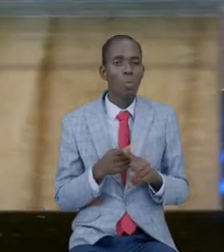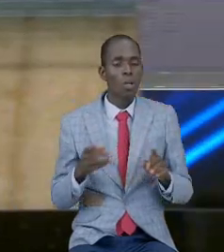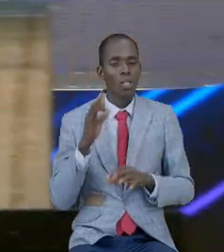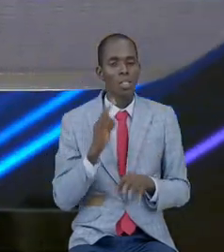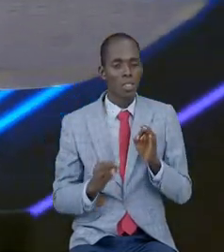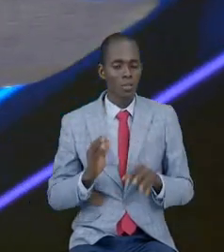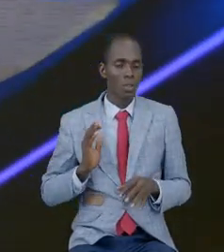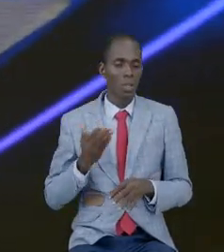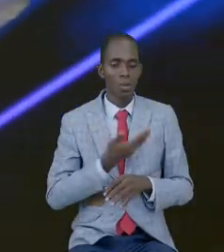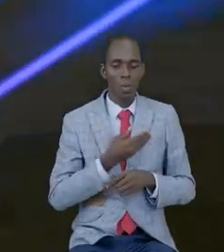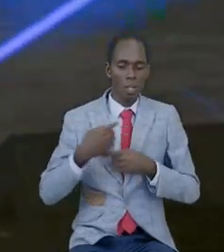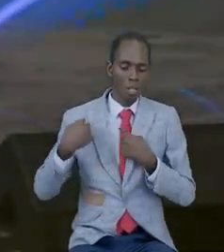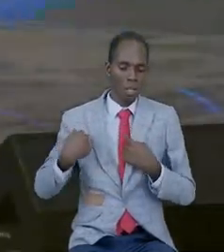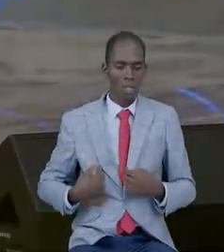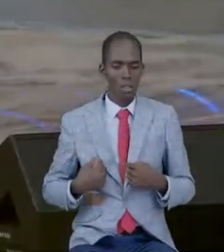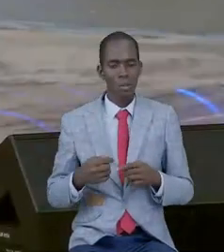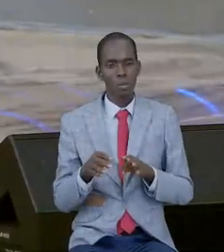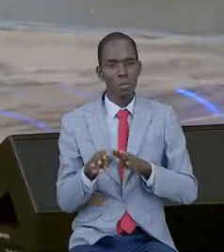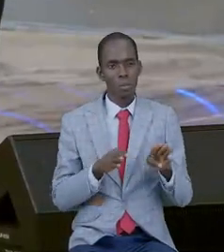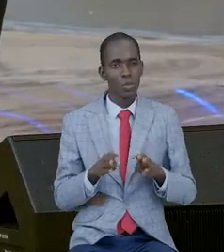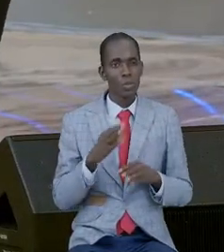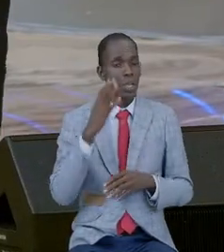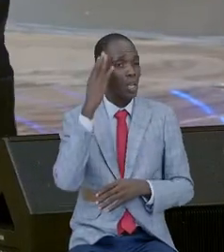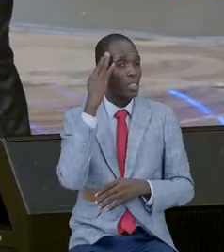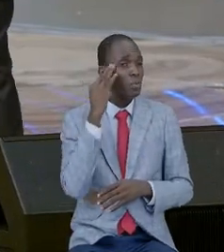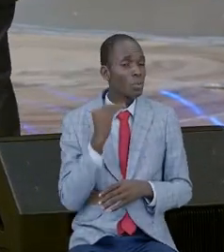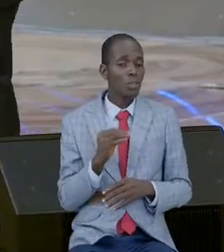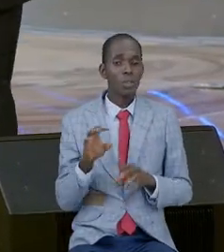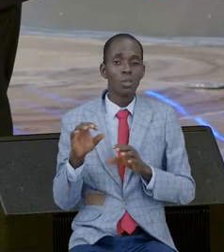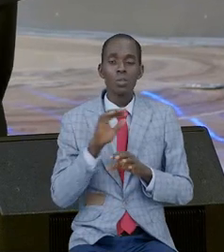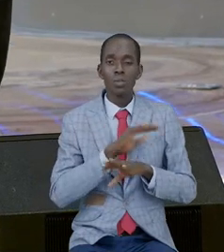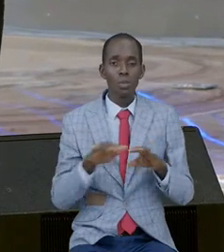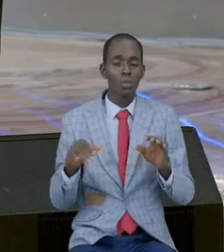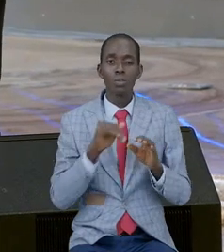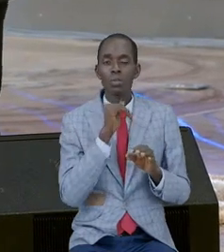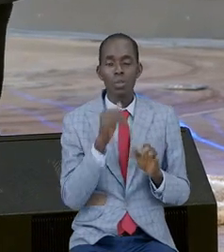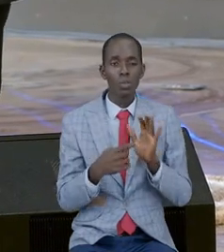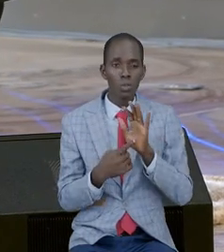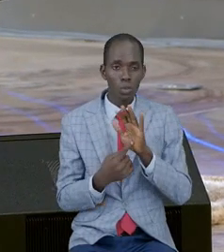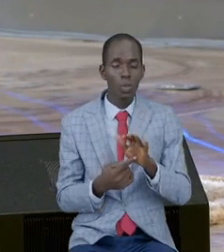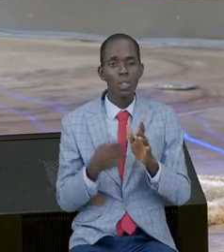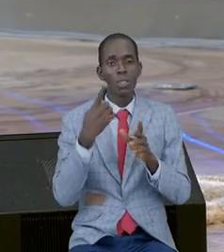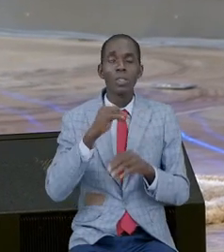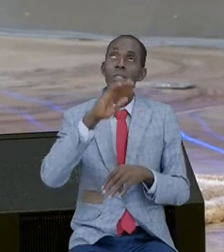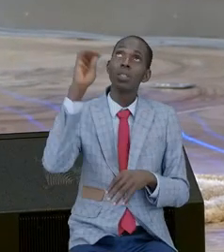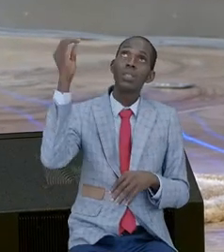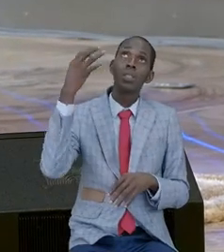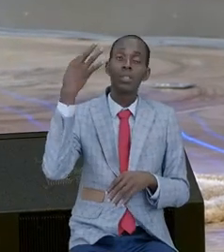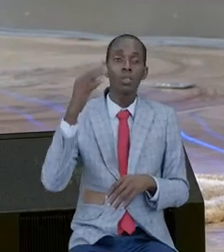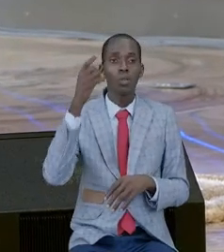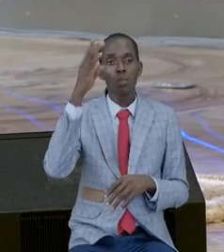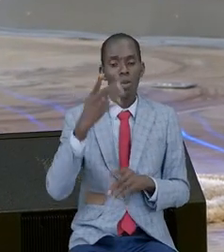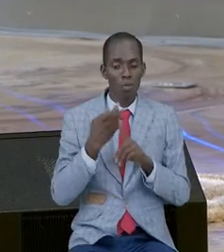conduct experience if they do not reflect the grace of god from the